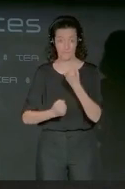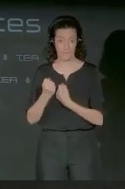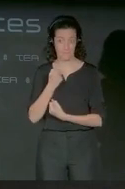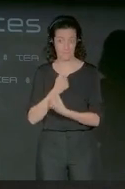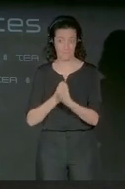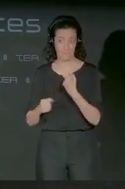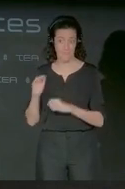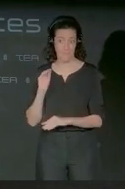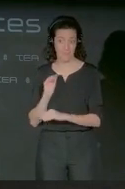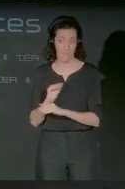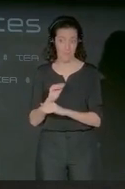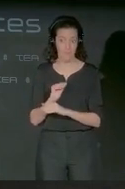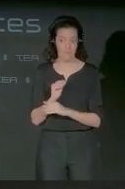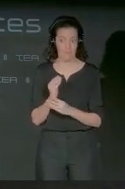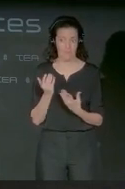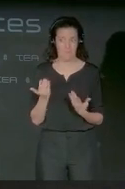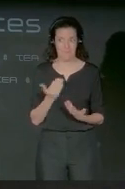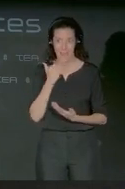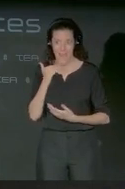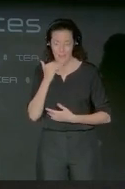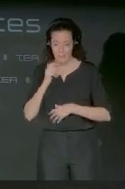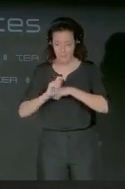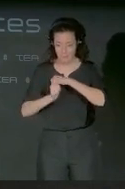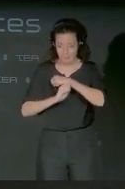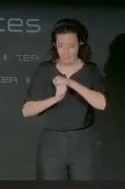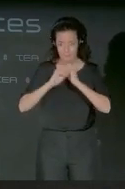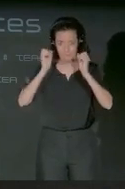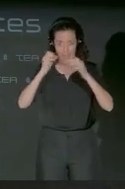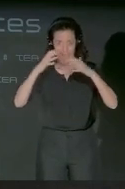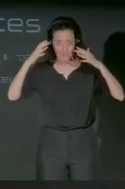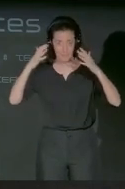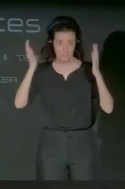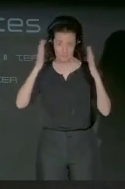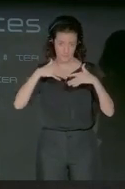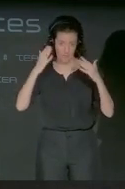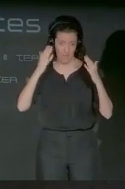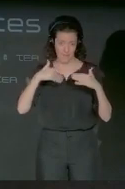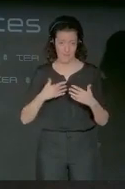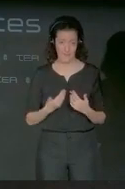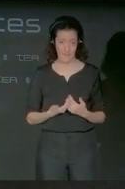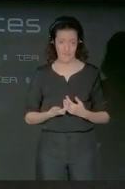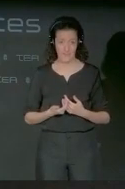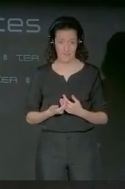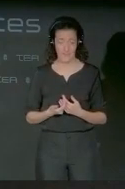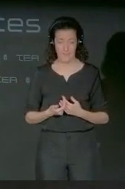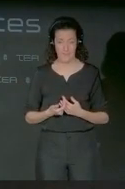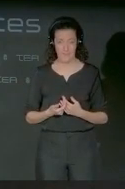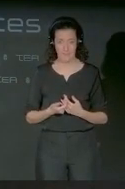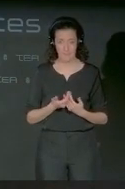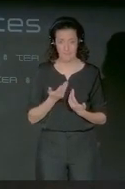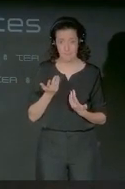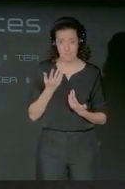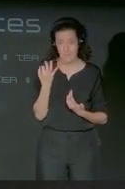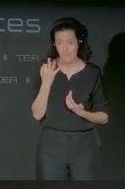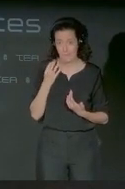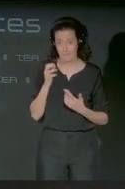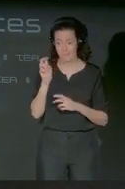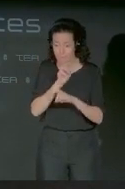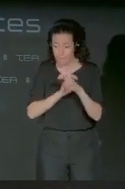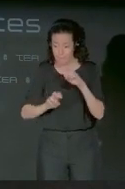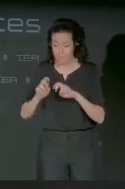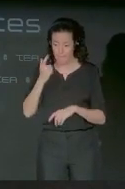suddenly open new gates of funding. But through the instruments we have, which is Creative Europe,